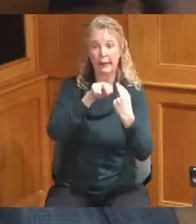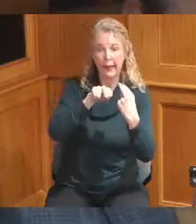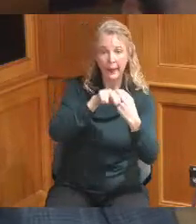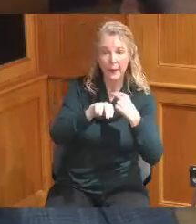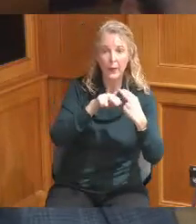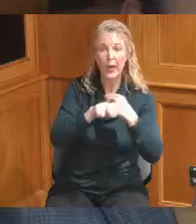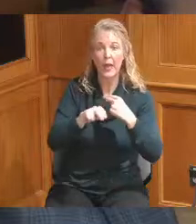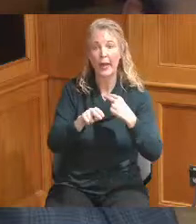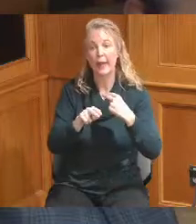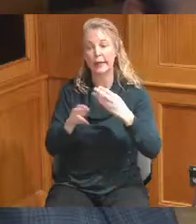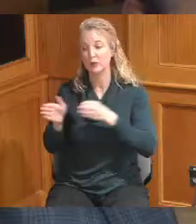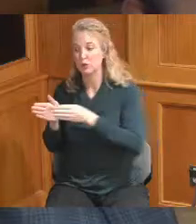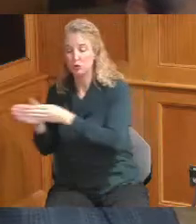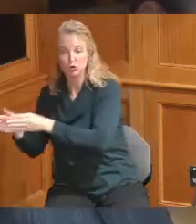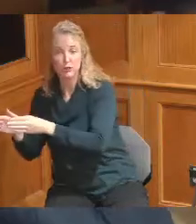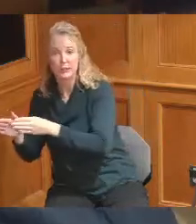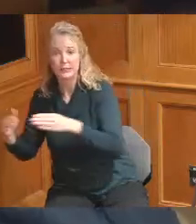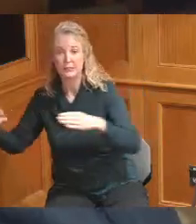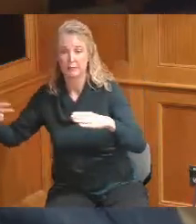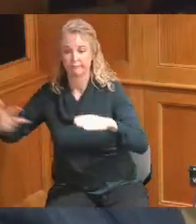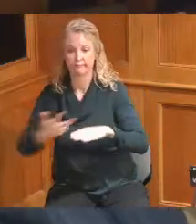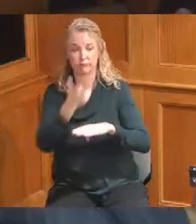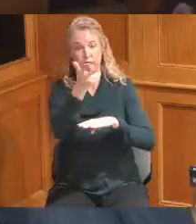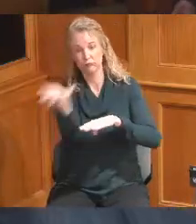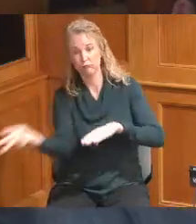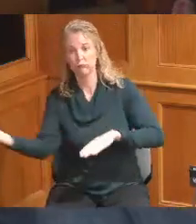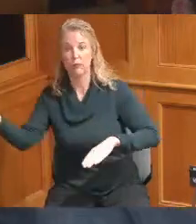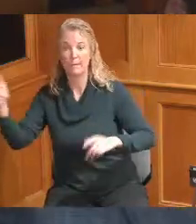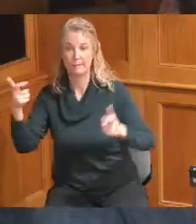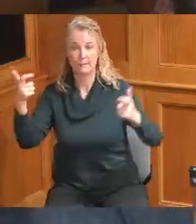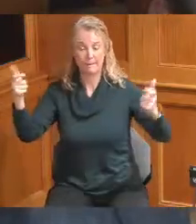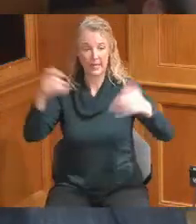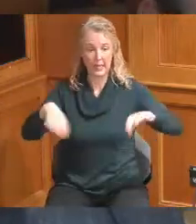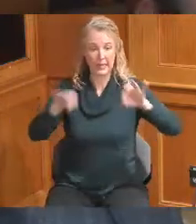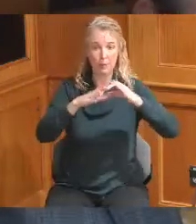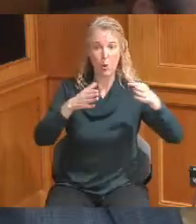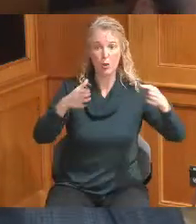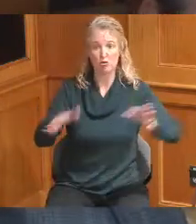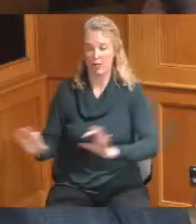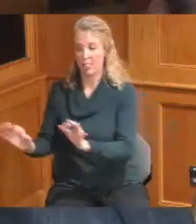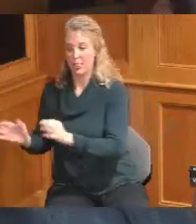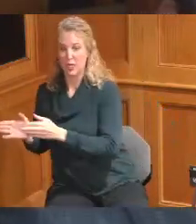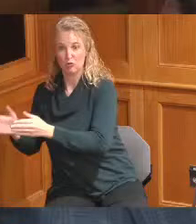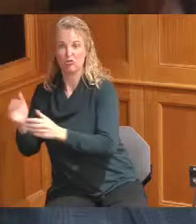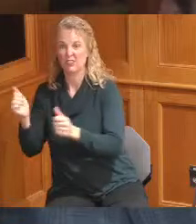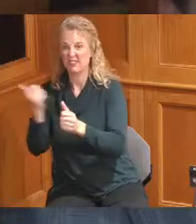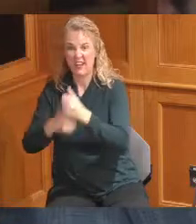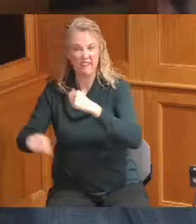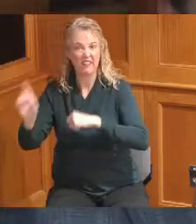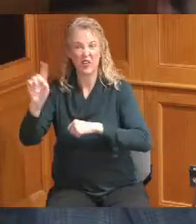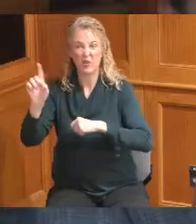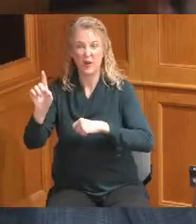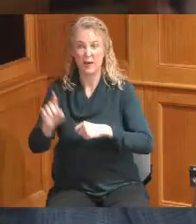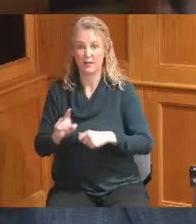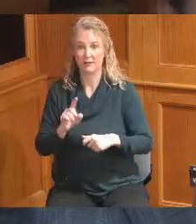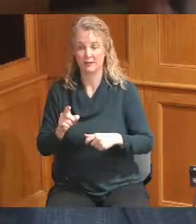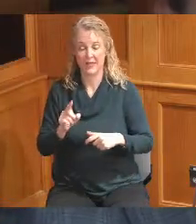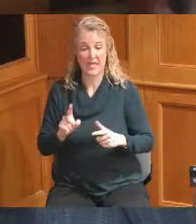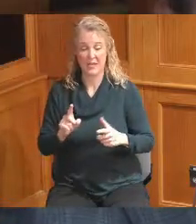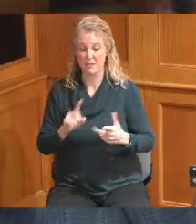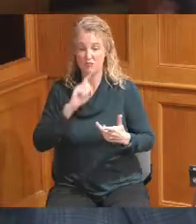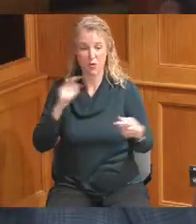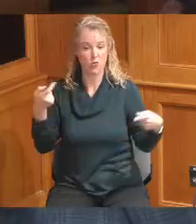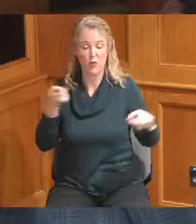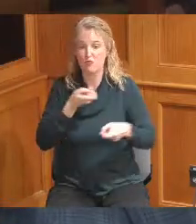on byways, they're on exit ramps, they're on main streets. They're everywhere. The potholes are taking over, and